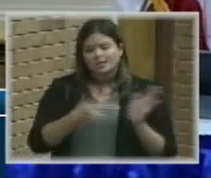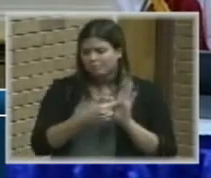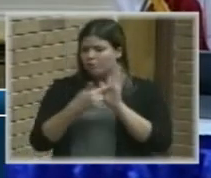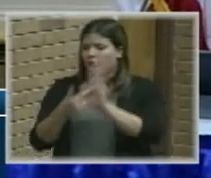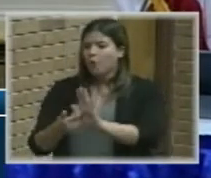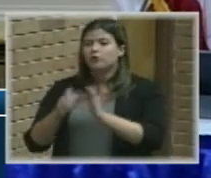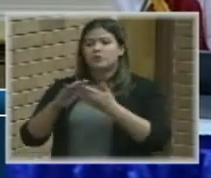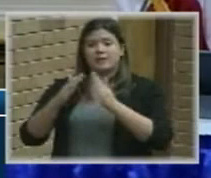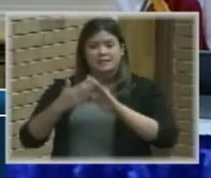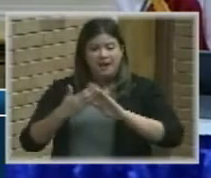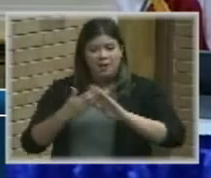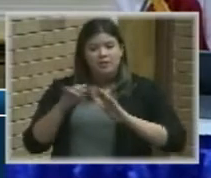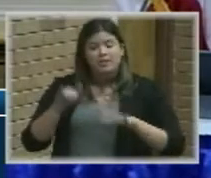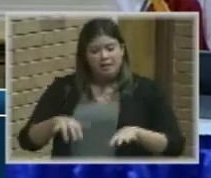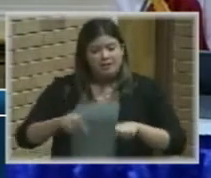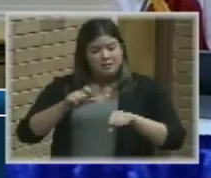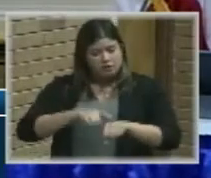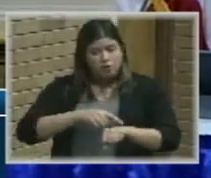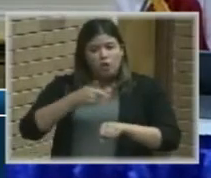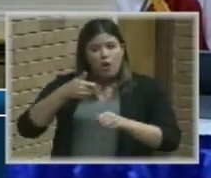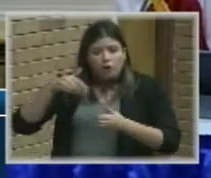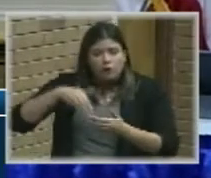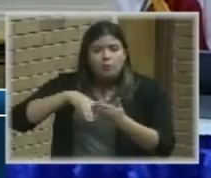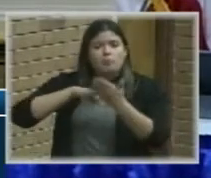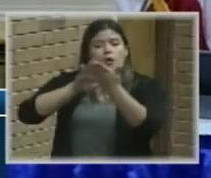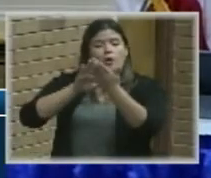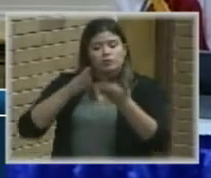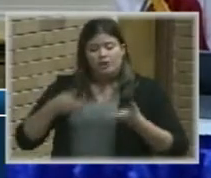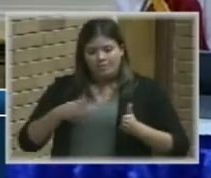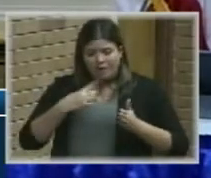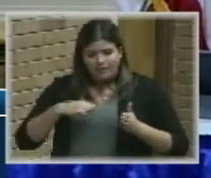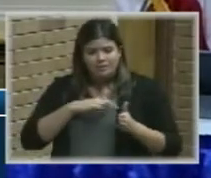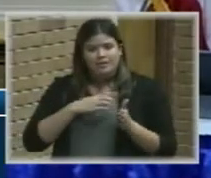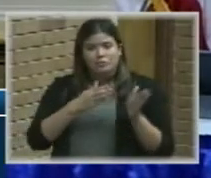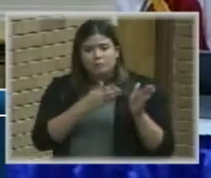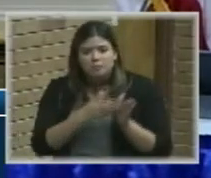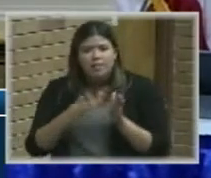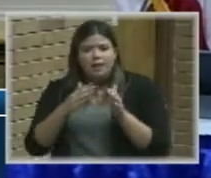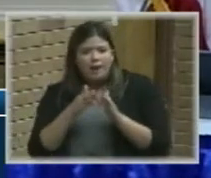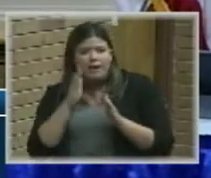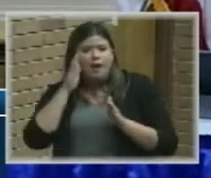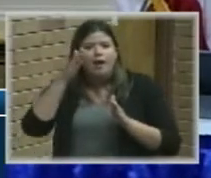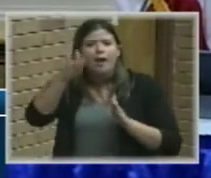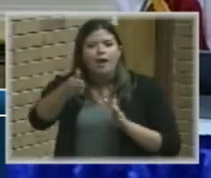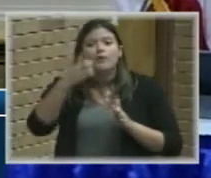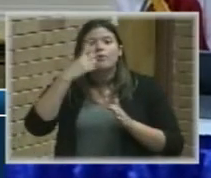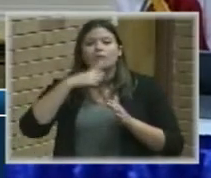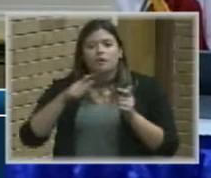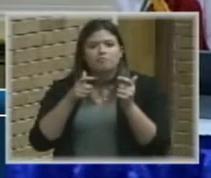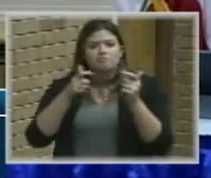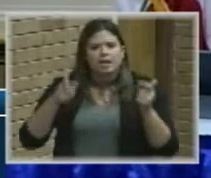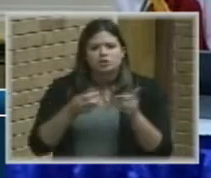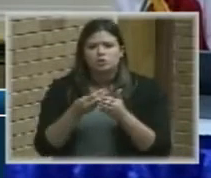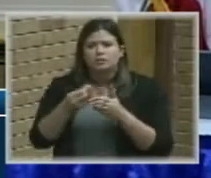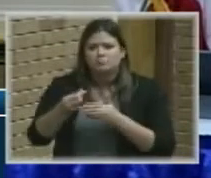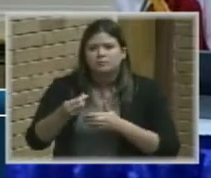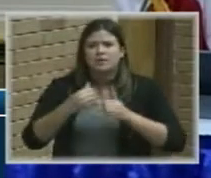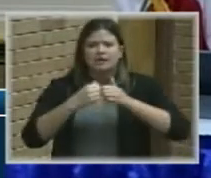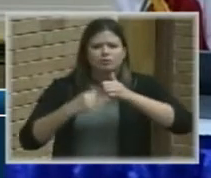longer-term approach. It allows us to plan ahead for major expenditures, infrastructure,